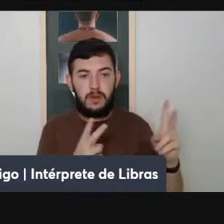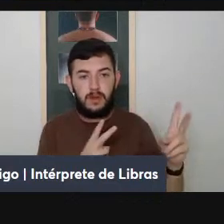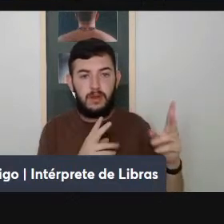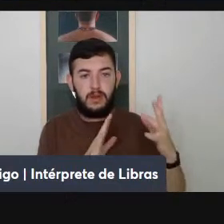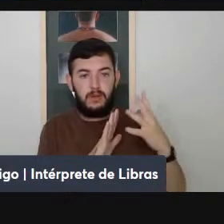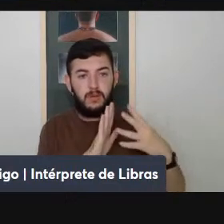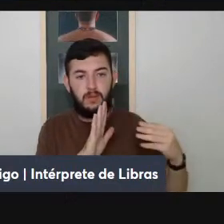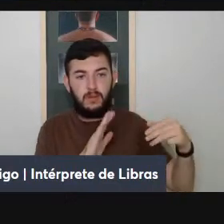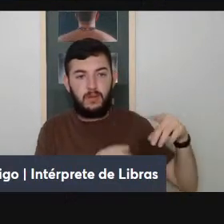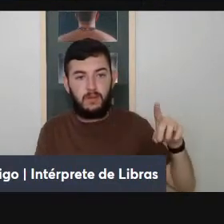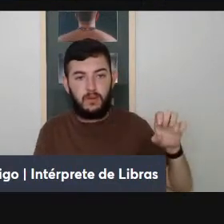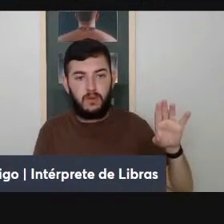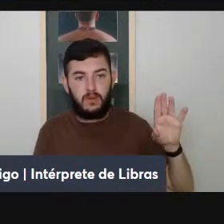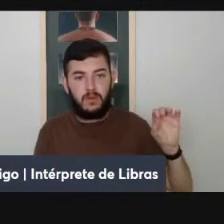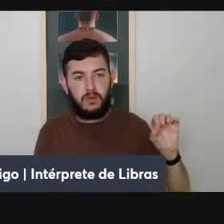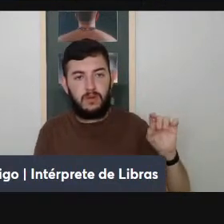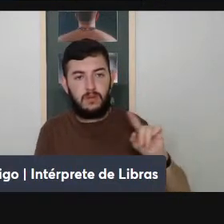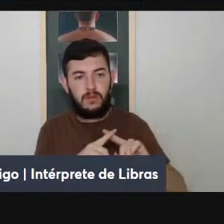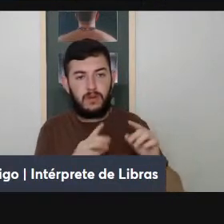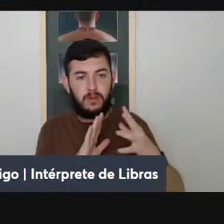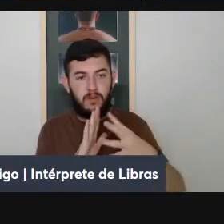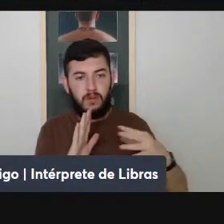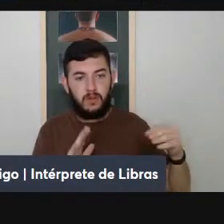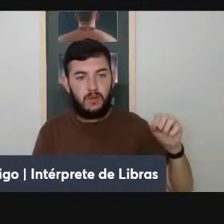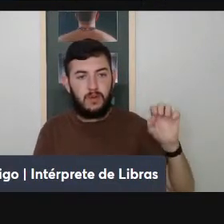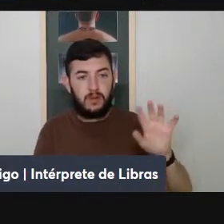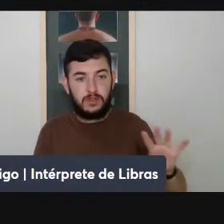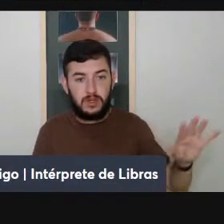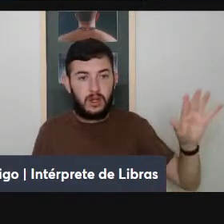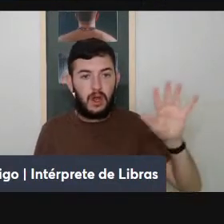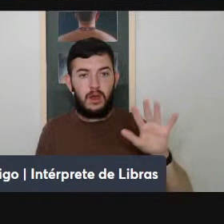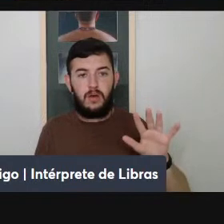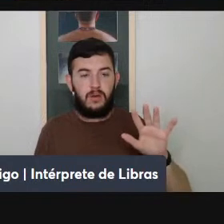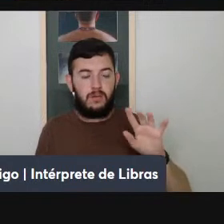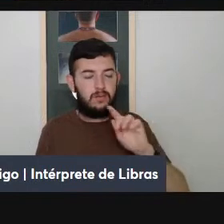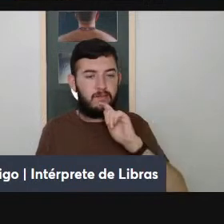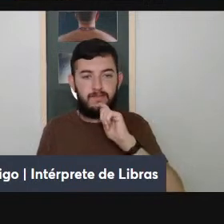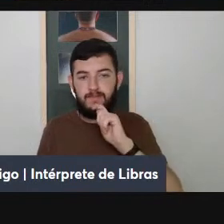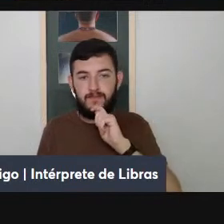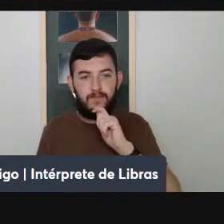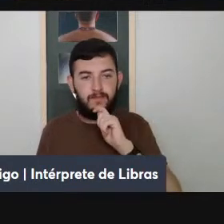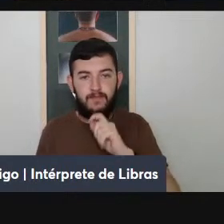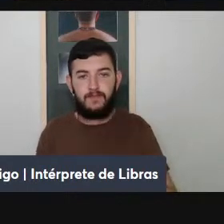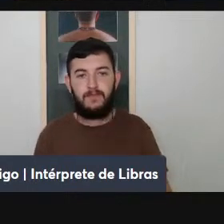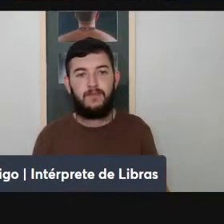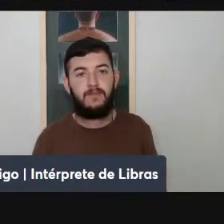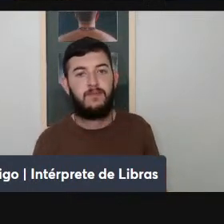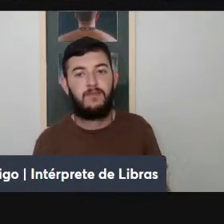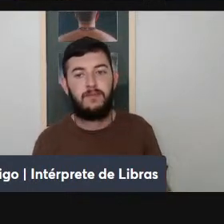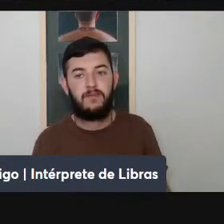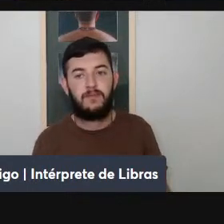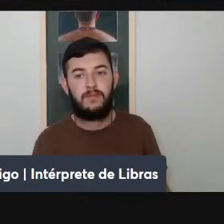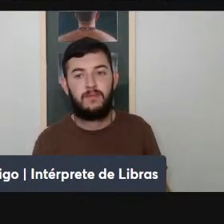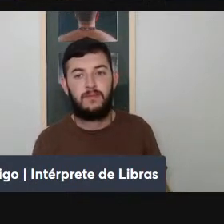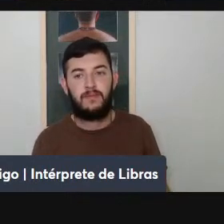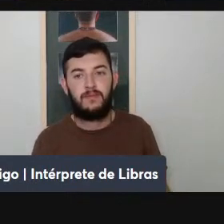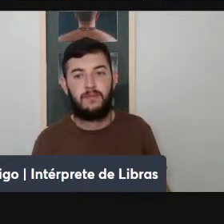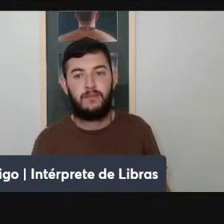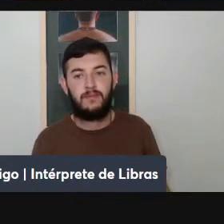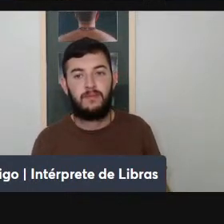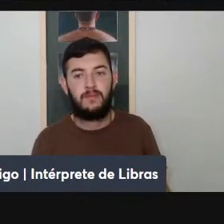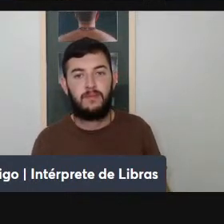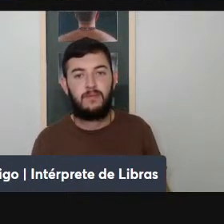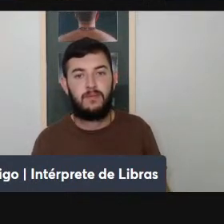que não é um modelo geral para todos os casos. And thirdly, I argue we should